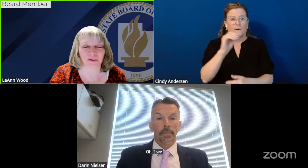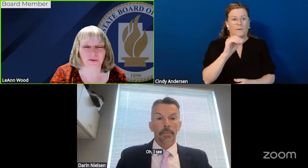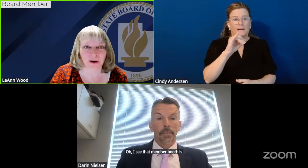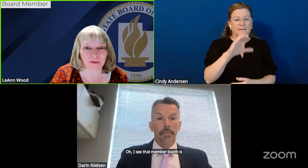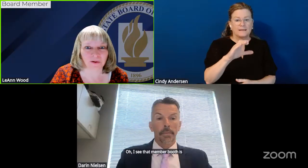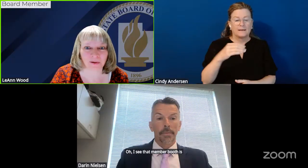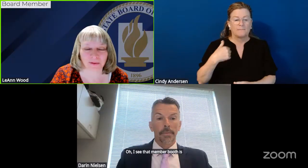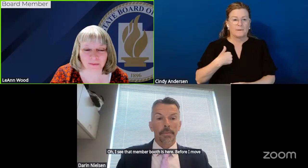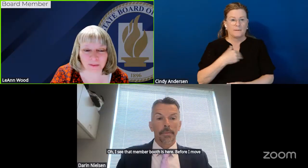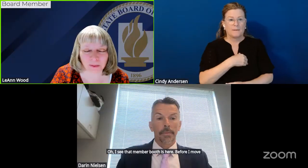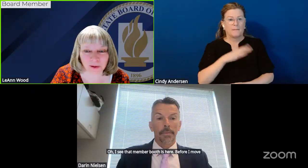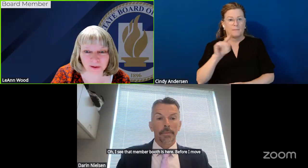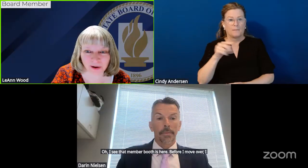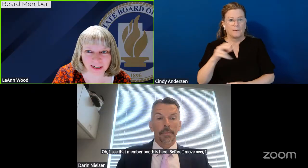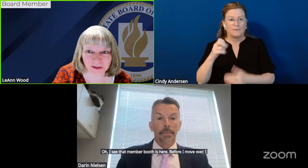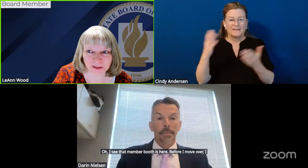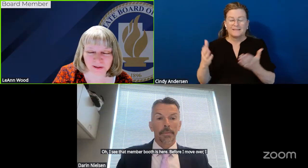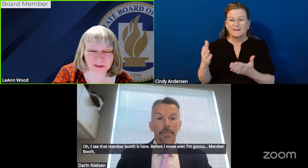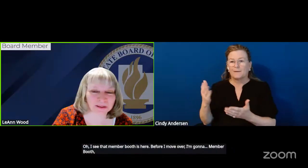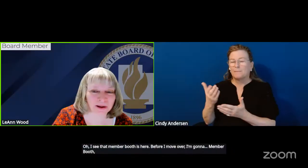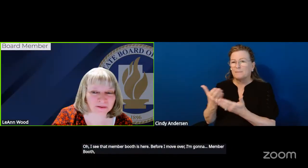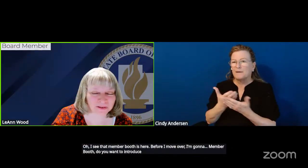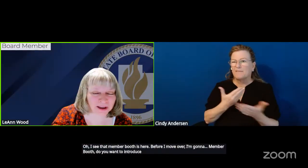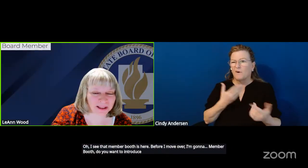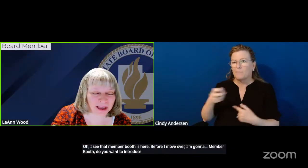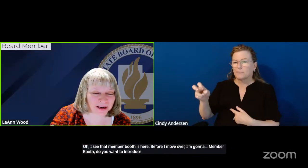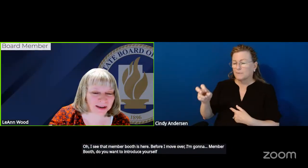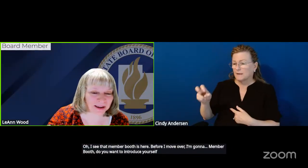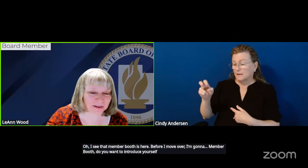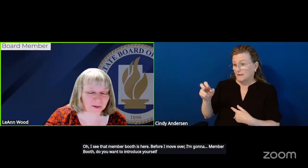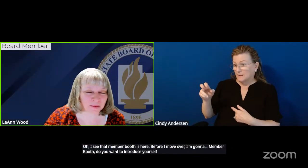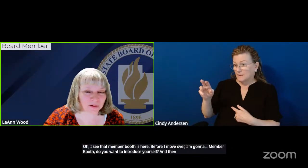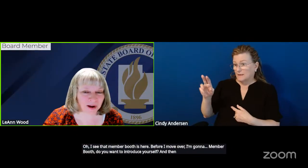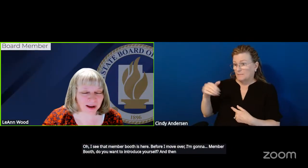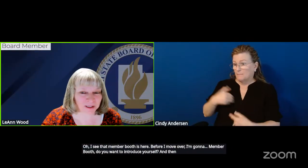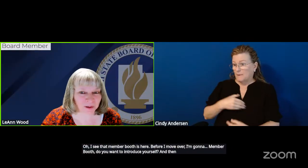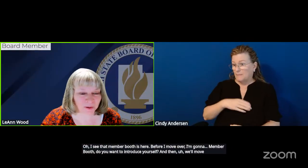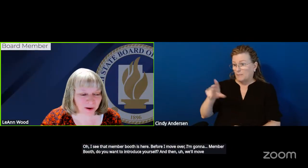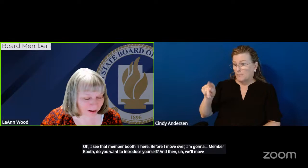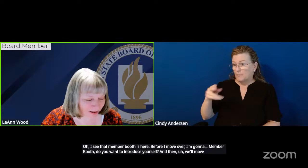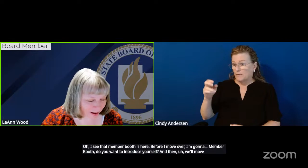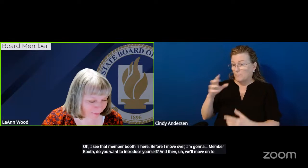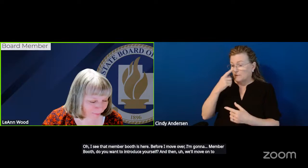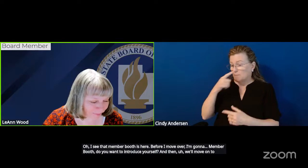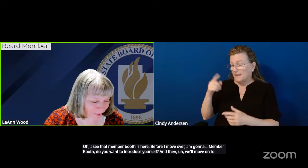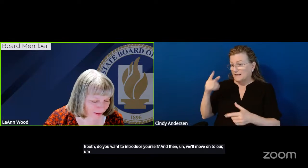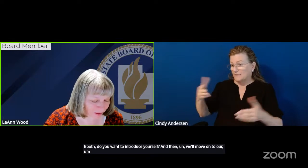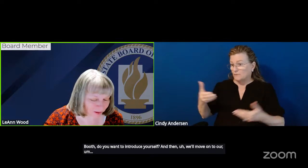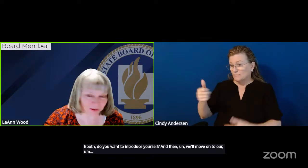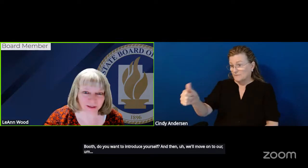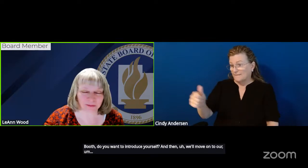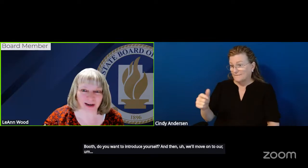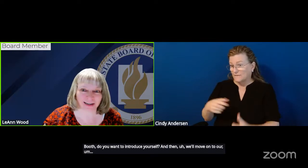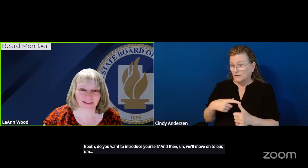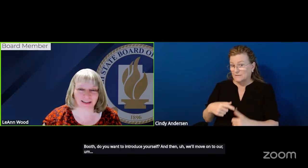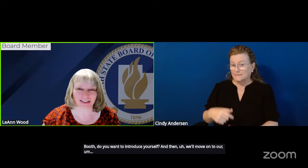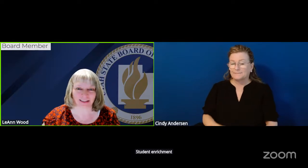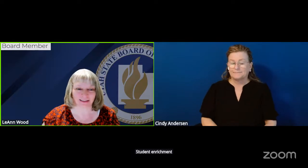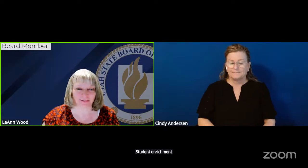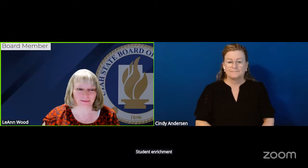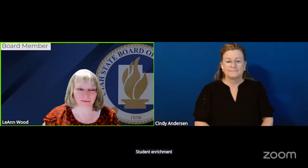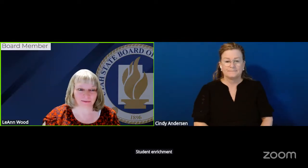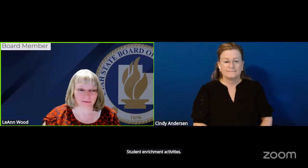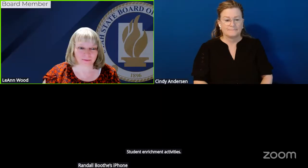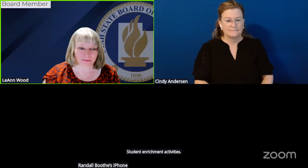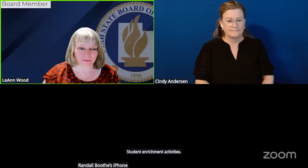is here. Before I move over, Member Booth, do you want to introduce yourself? And then we'll move on to our student enrichment